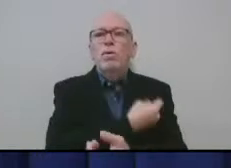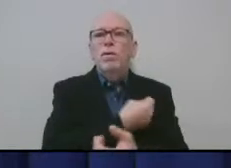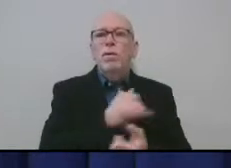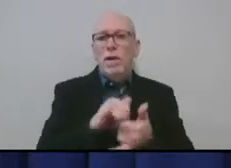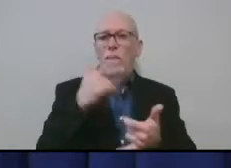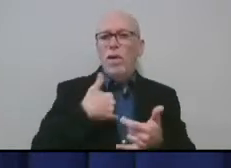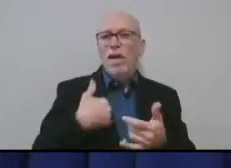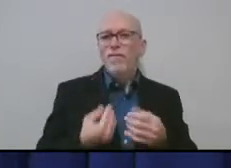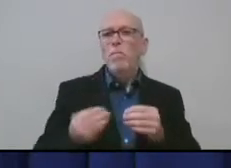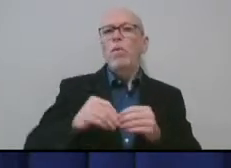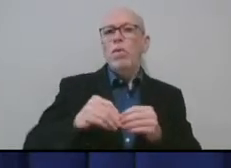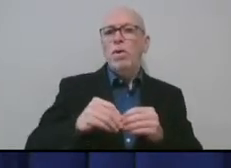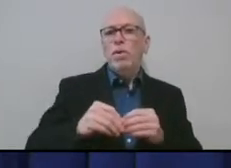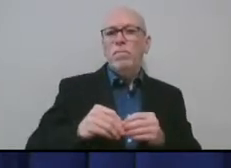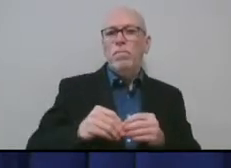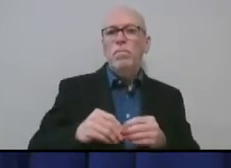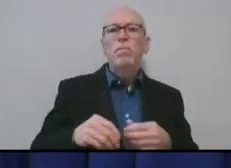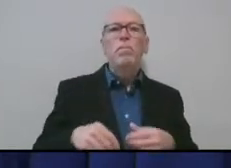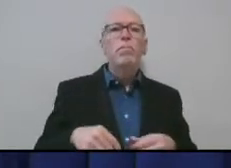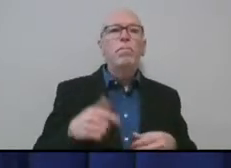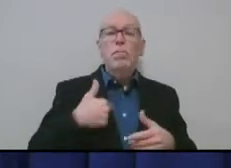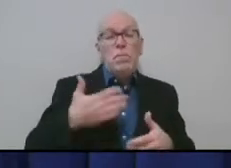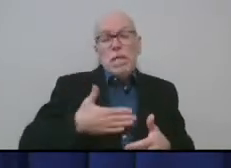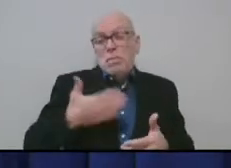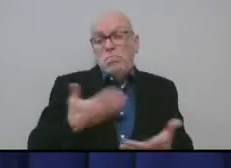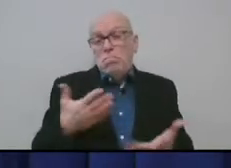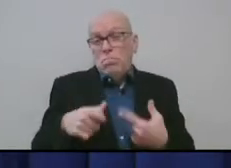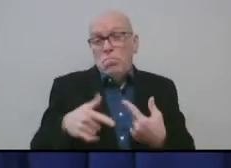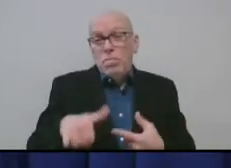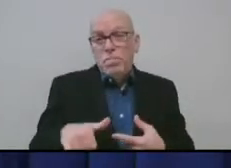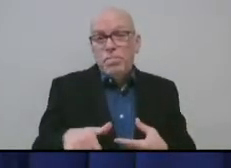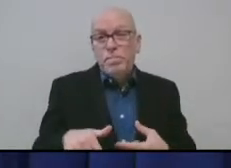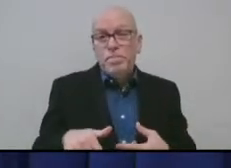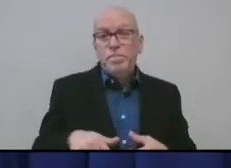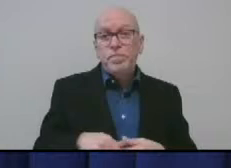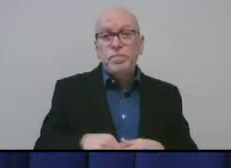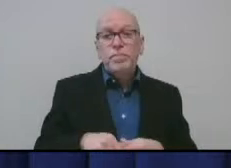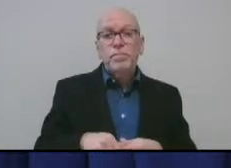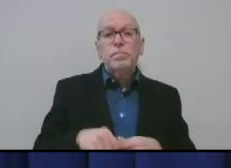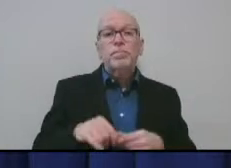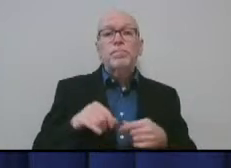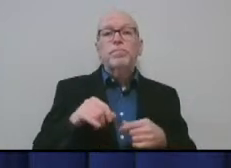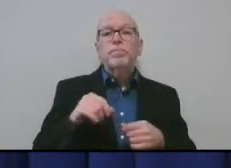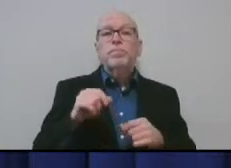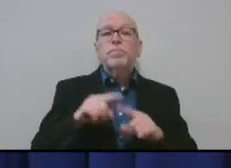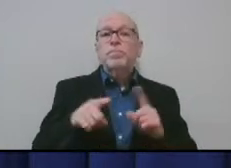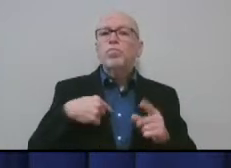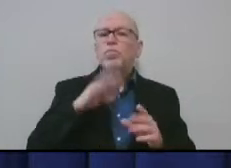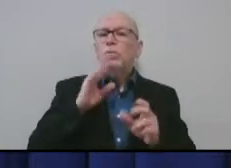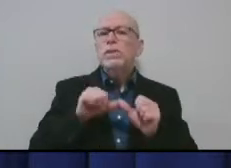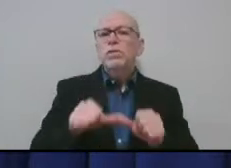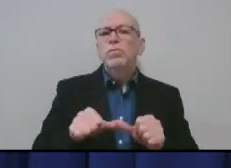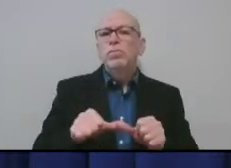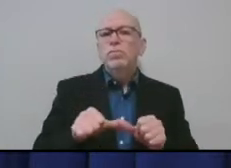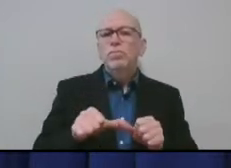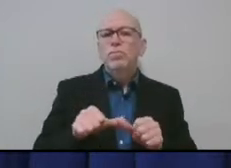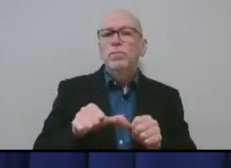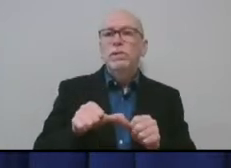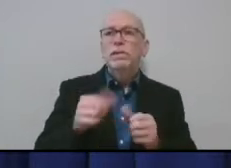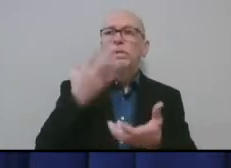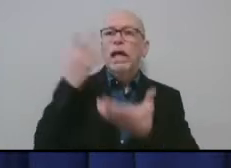increase, I'm happy about that. But again, we'll continue to clamor for